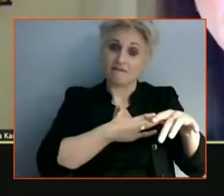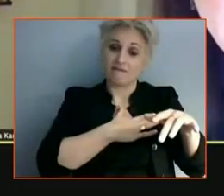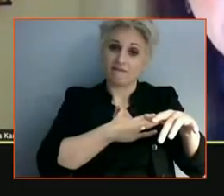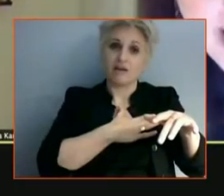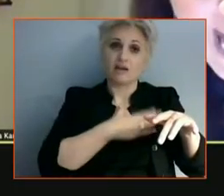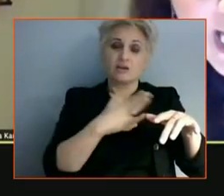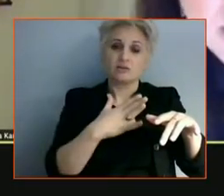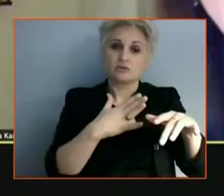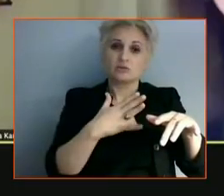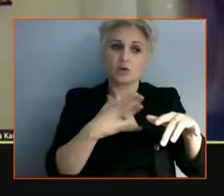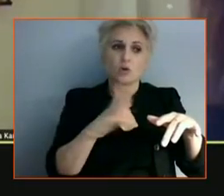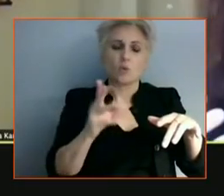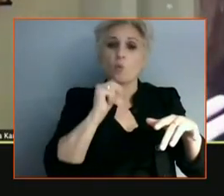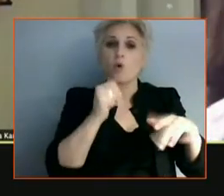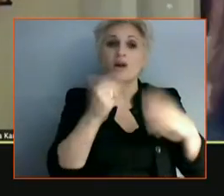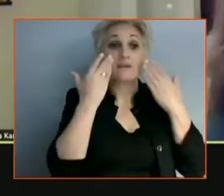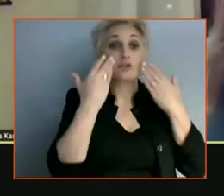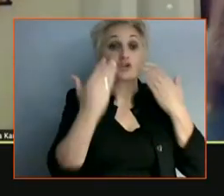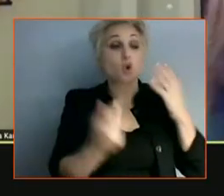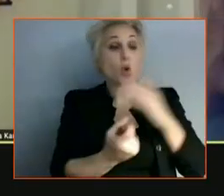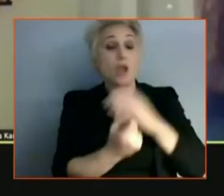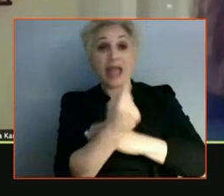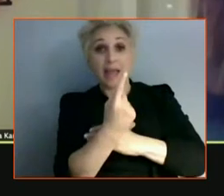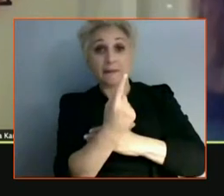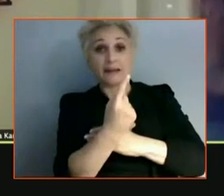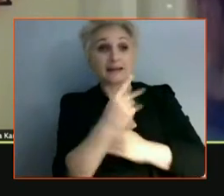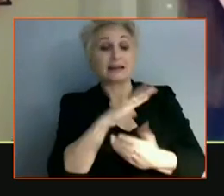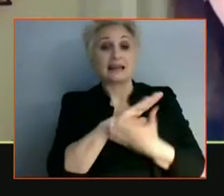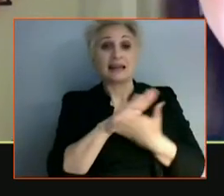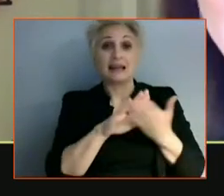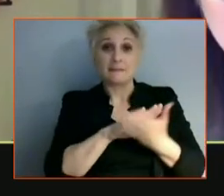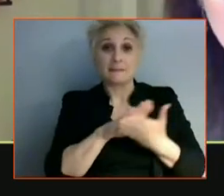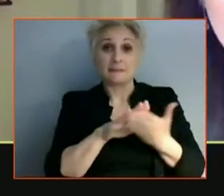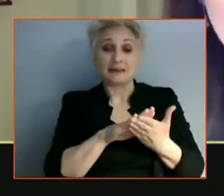when shows are planned, so contractors could be paid out for bookings?